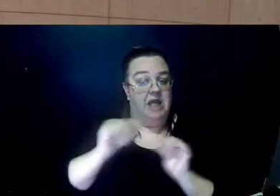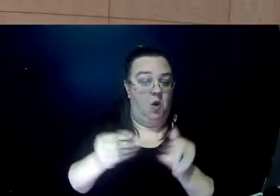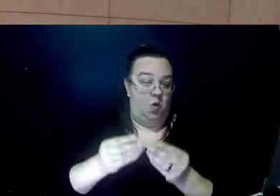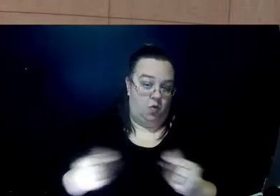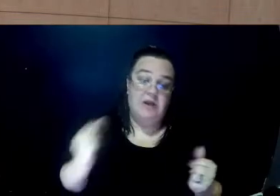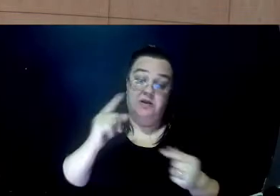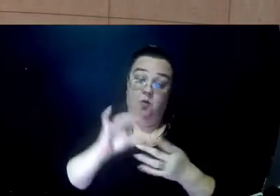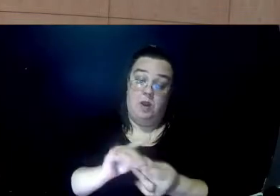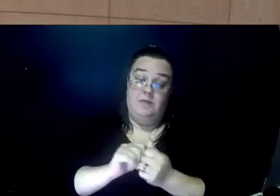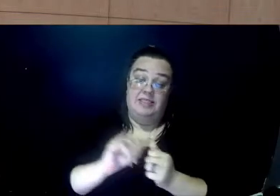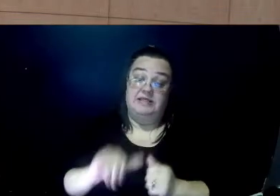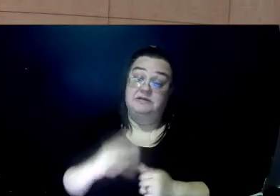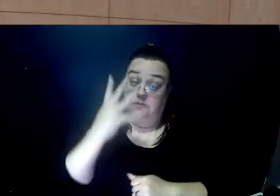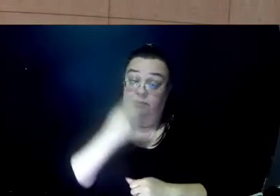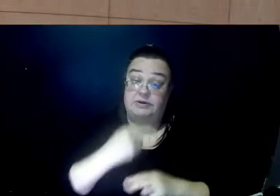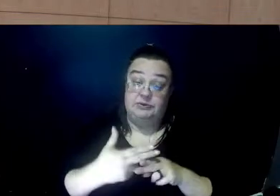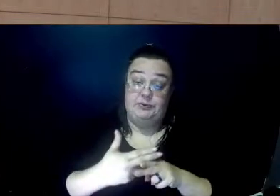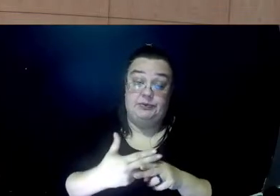soon.